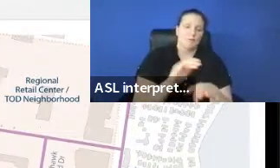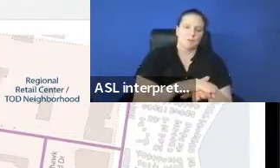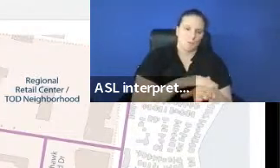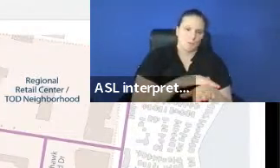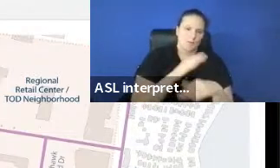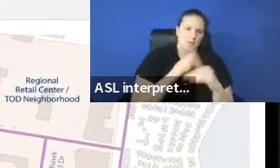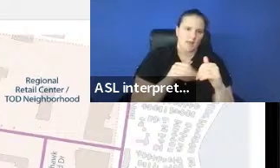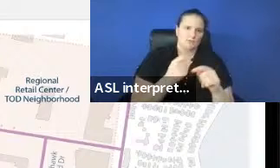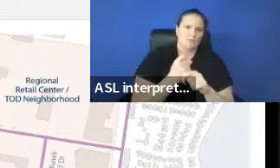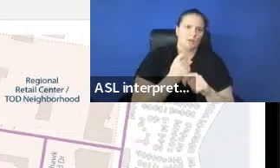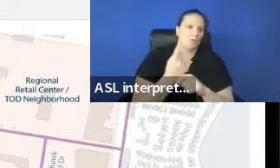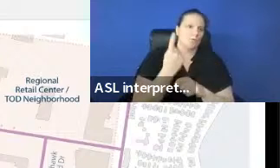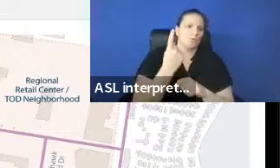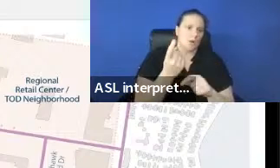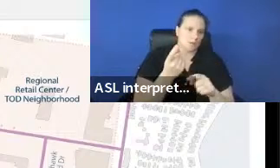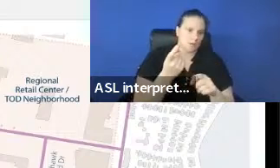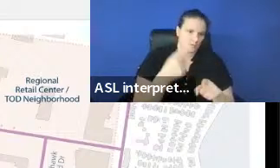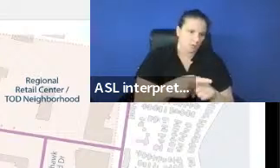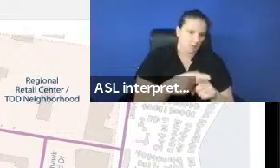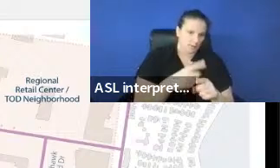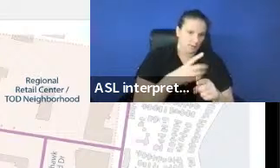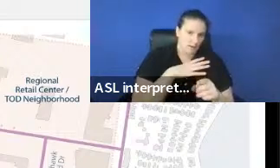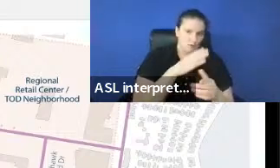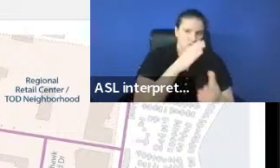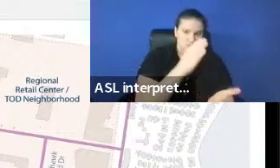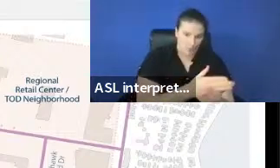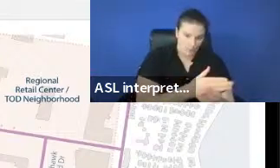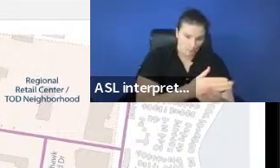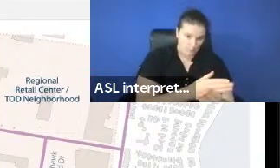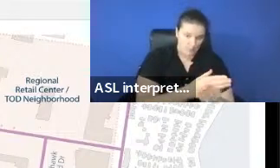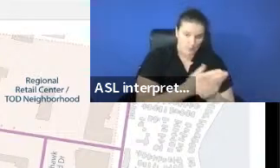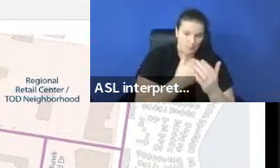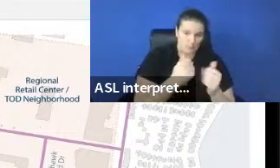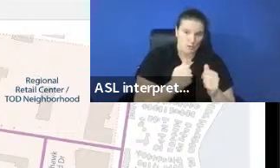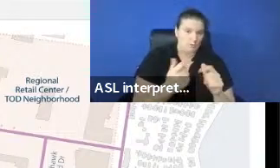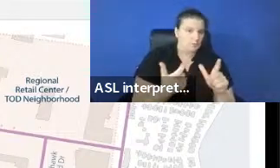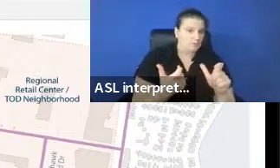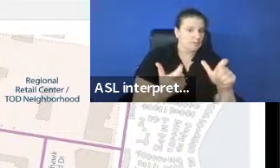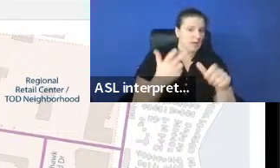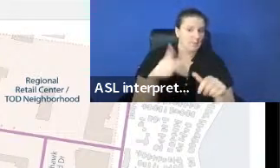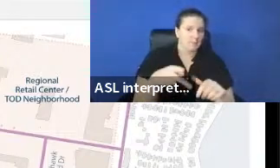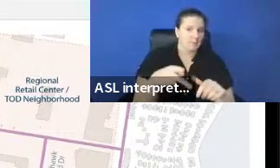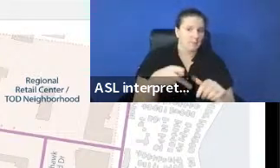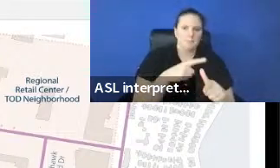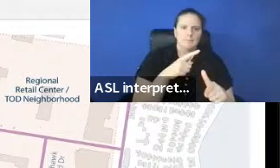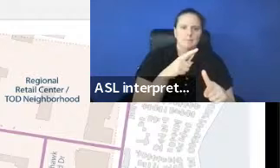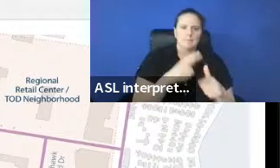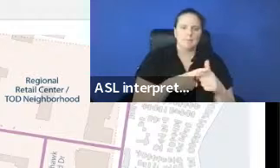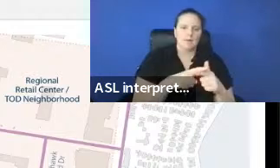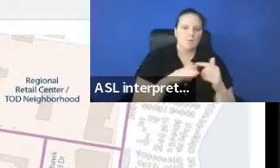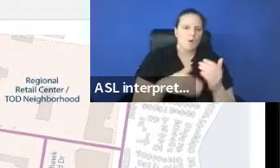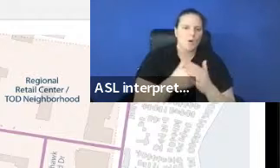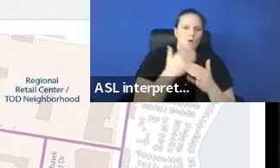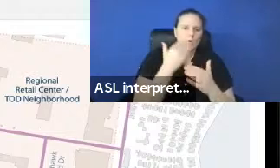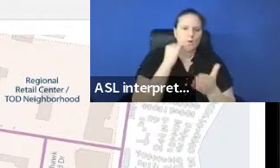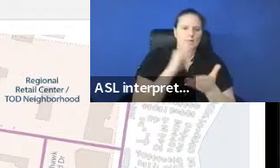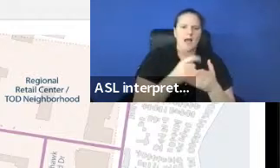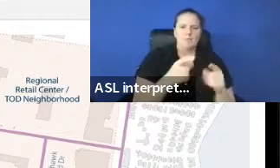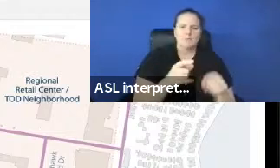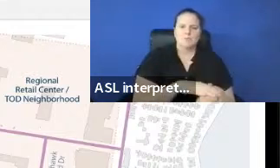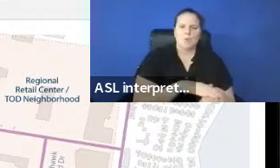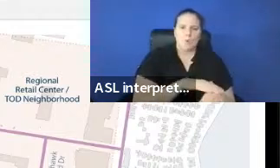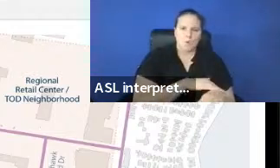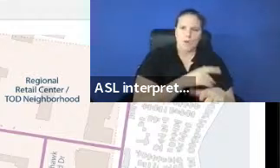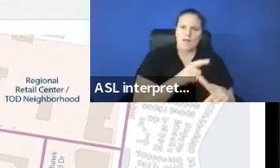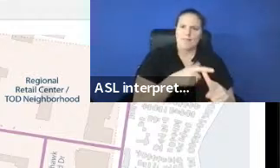than trucks going through one intersection because you're going from a stop, trying to get up to speed, and that we all know that happens rather slowly, and then